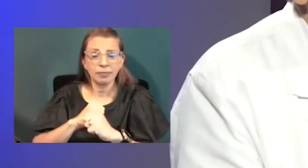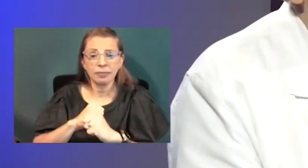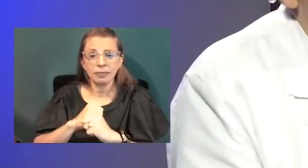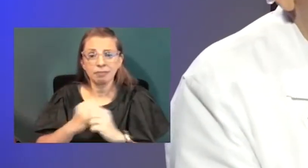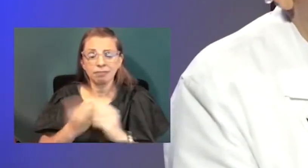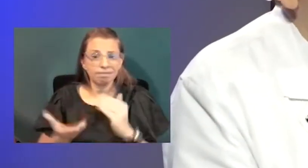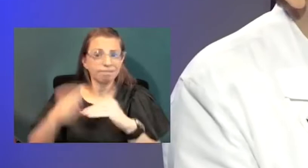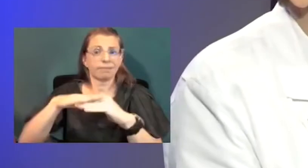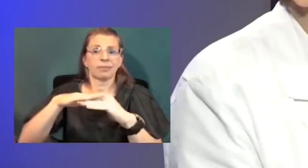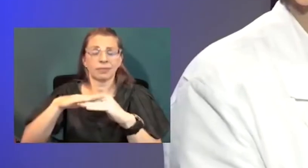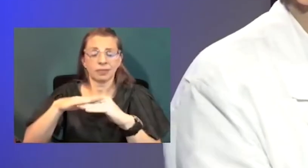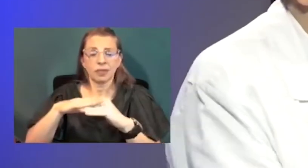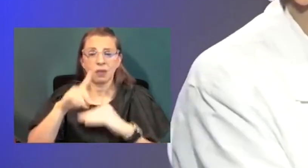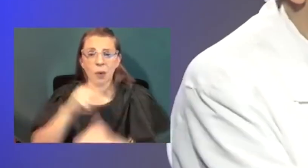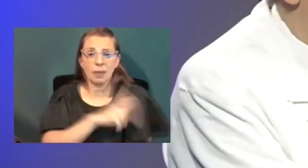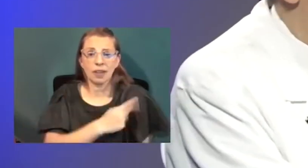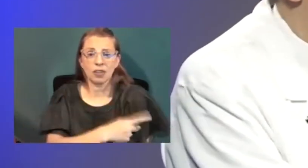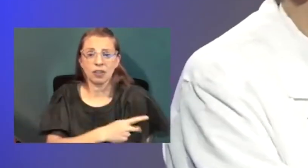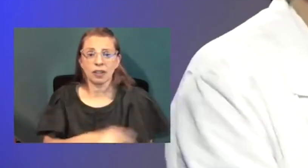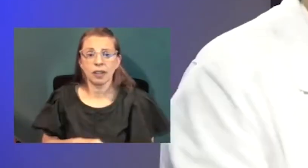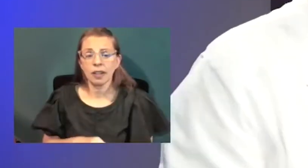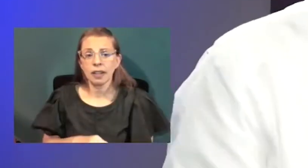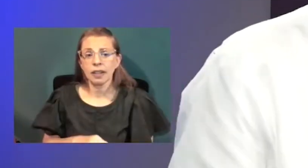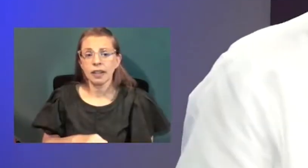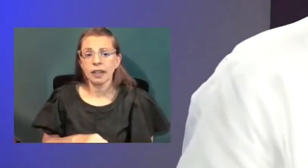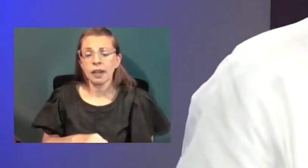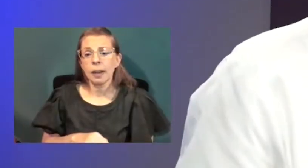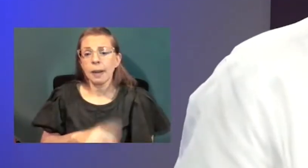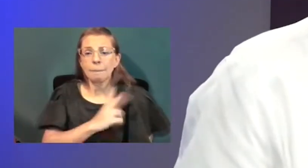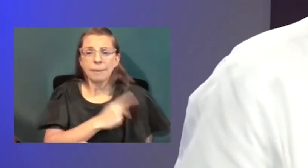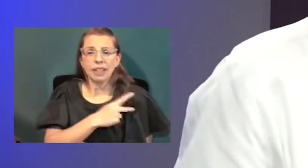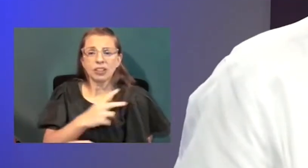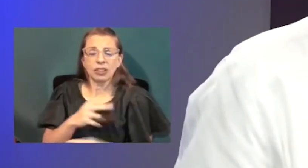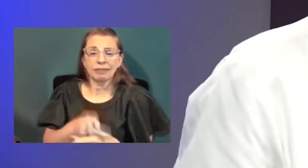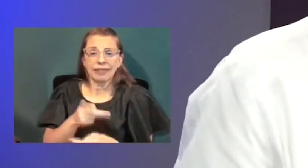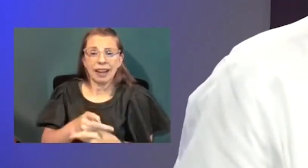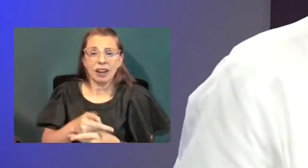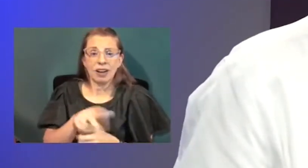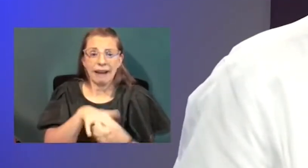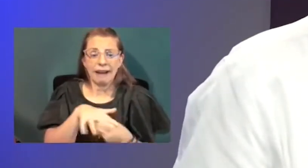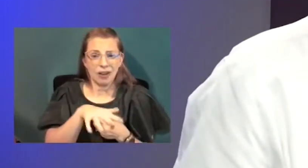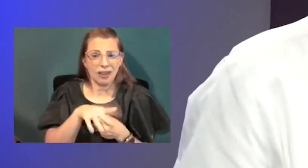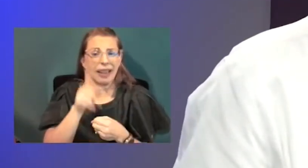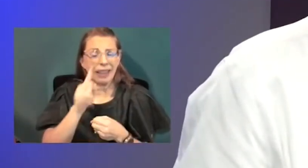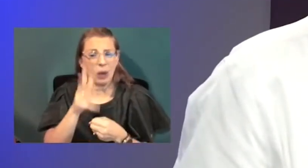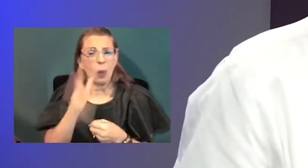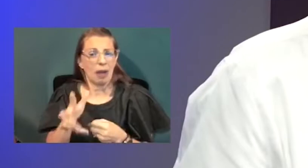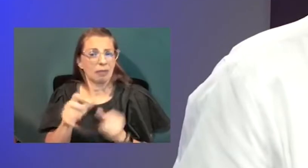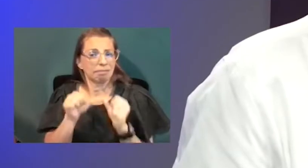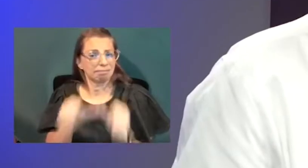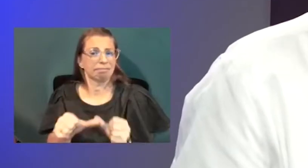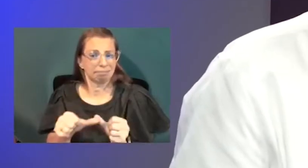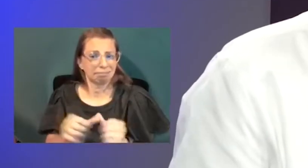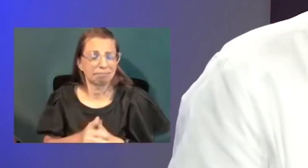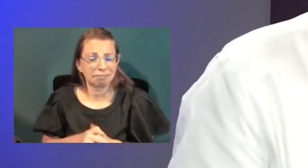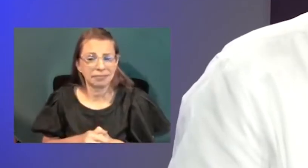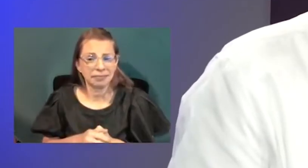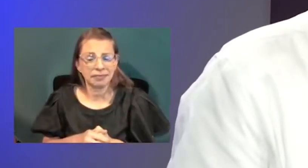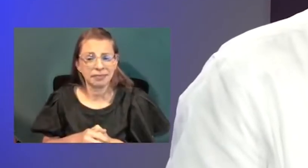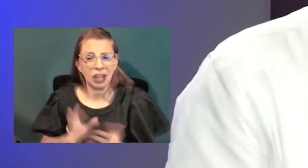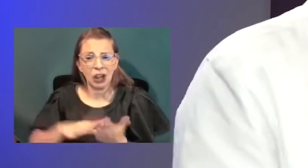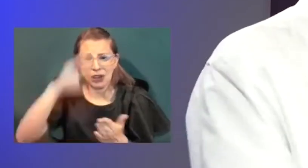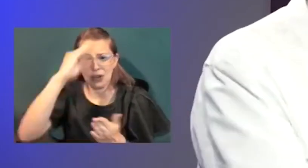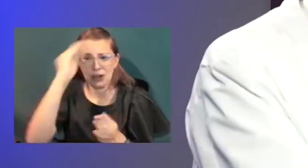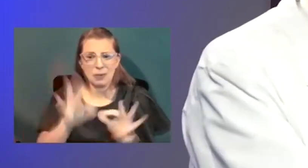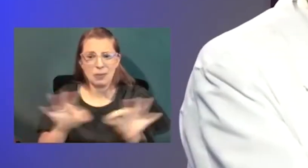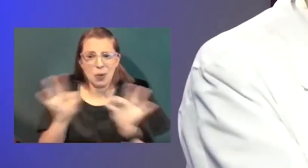in administrative areas, that's a different question, but it's really patient care areas. I think we may stick with it. I think we have all learned important lessons here, and we've learned